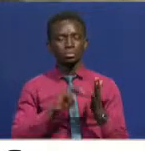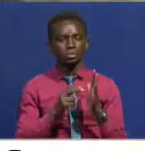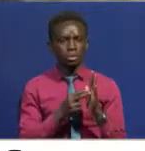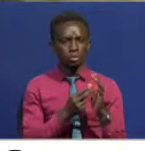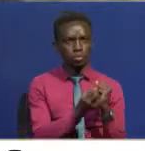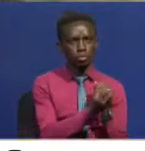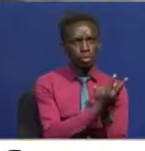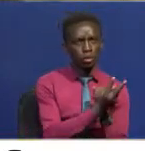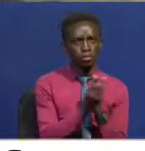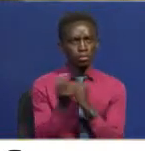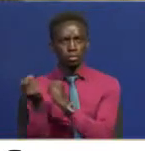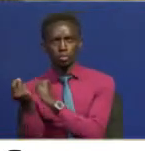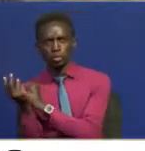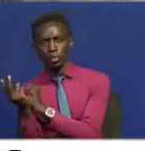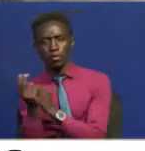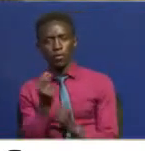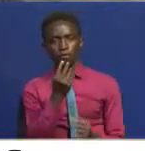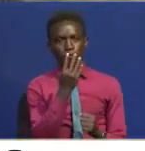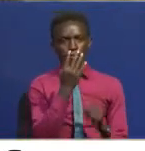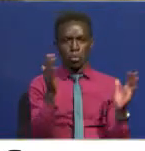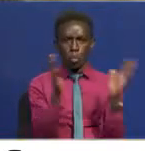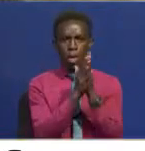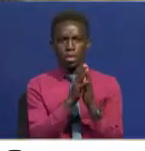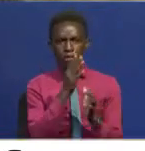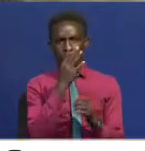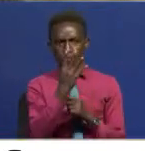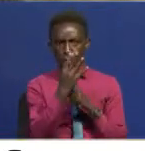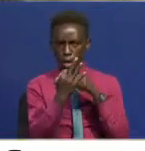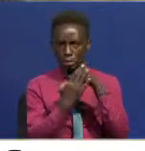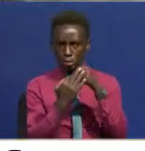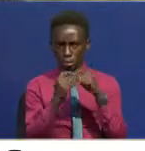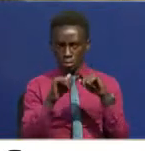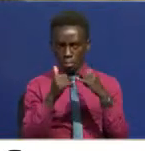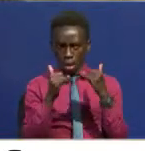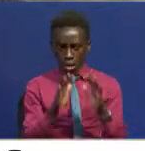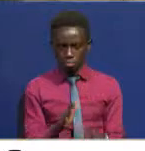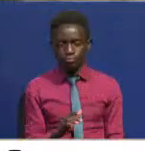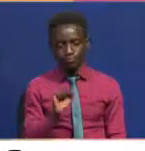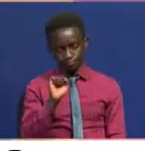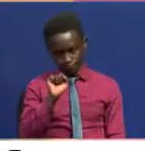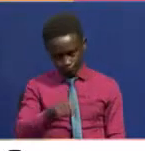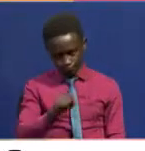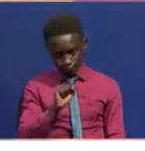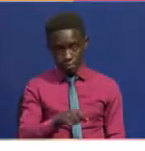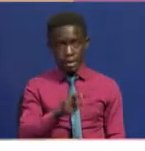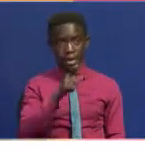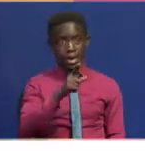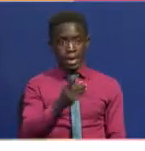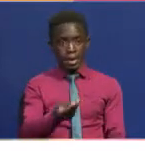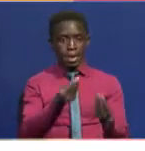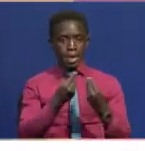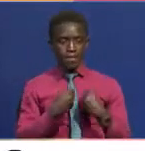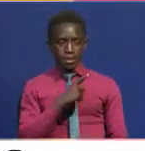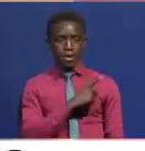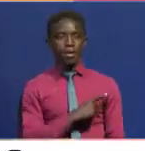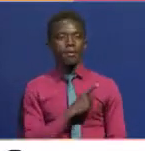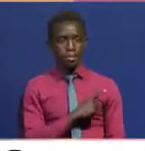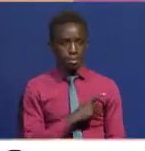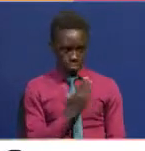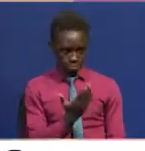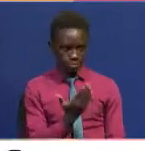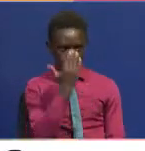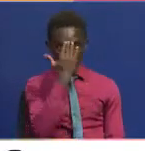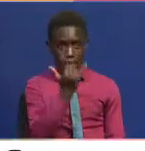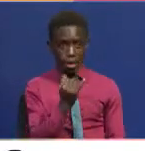48 players in total. 48 players in total, yes. And that gives us an advantage because when we get 48 of